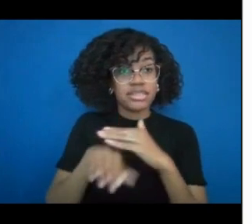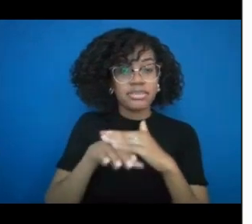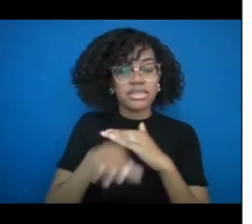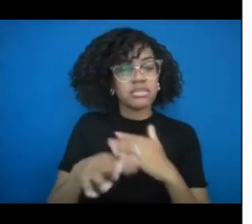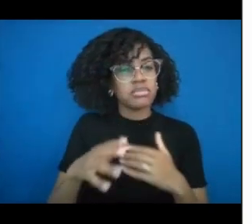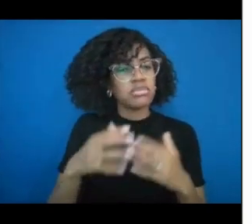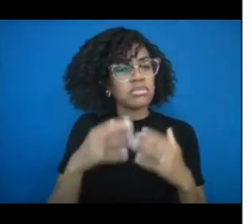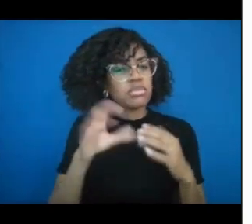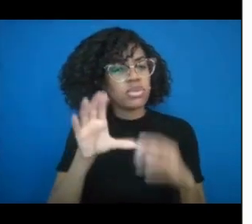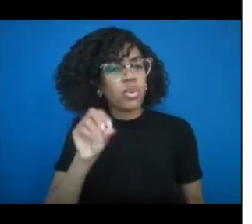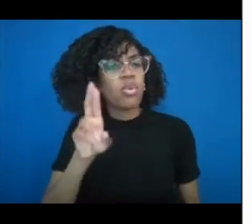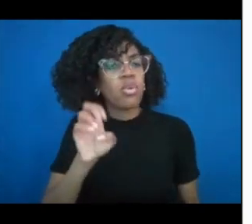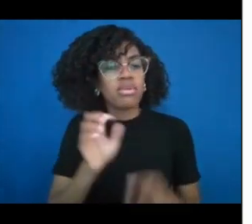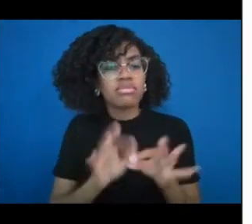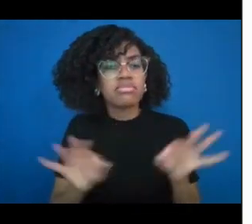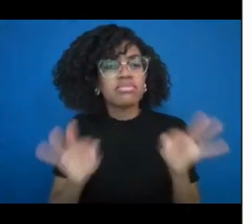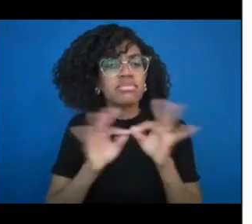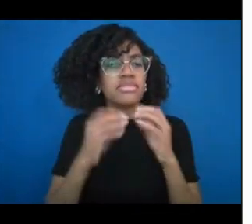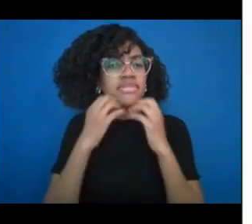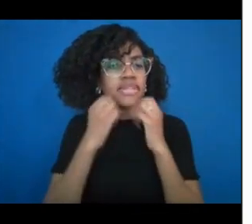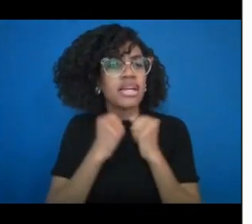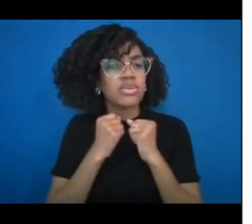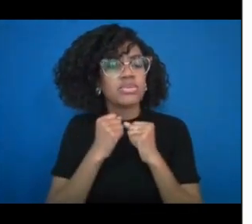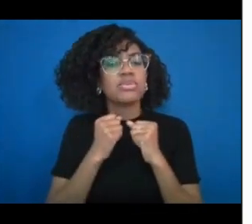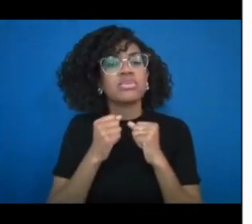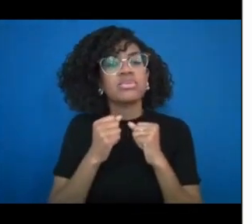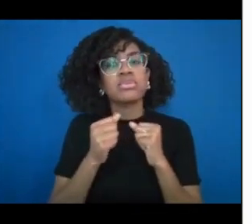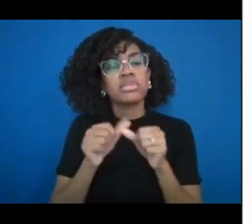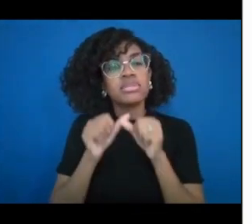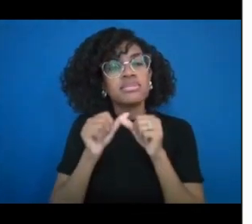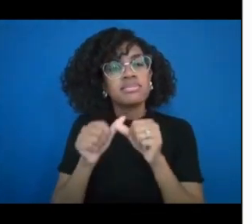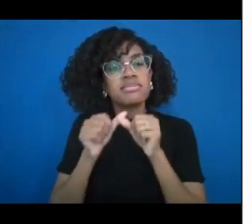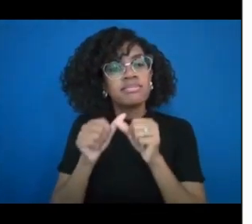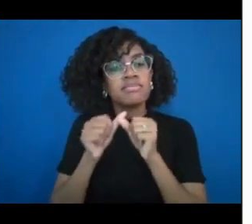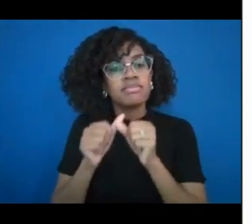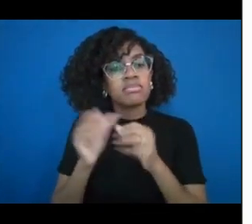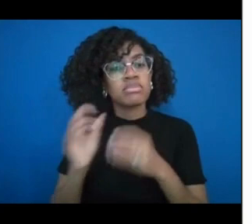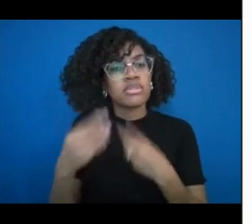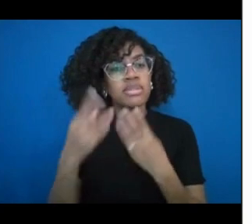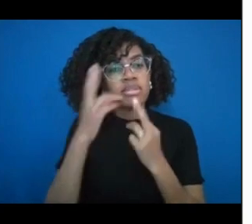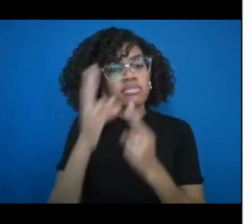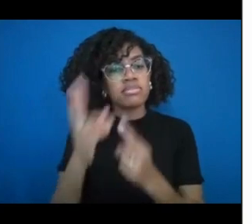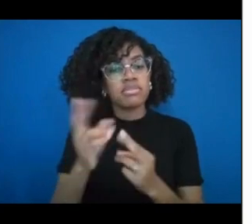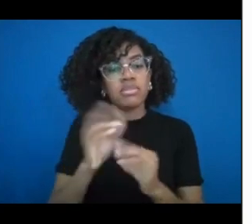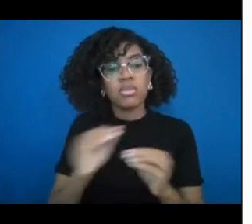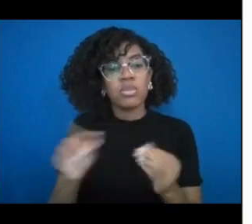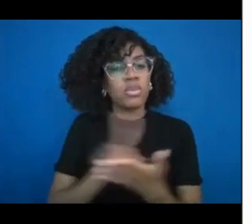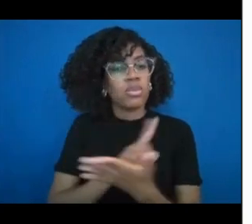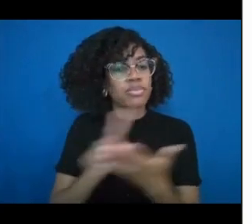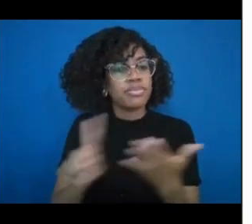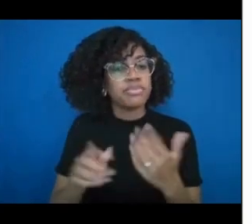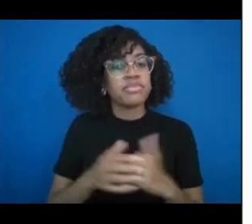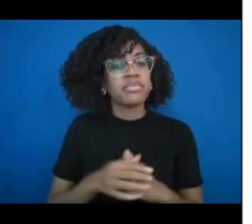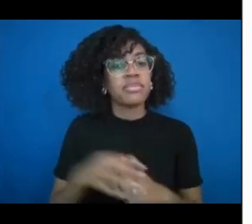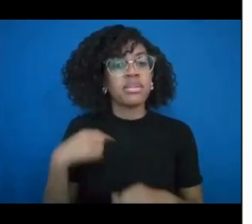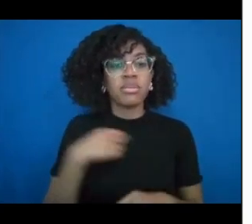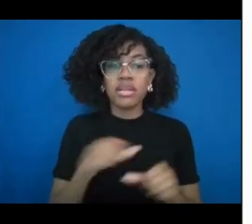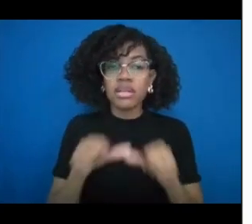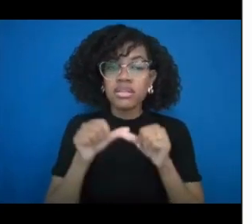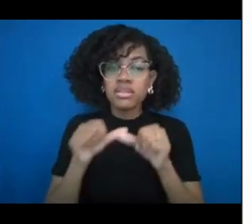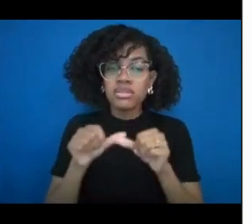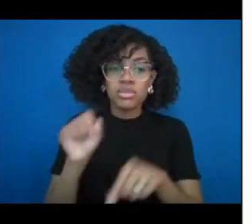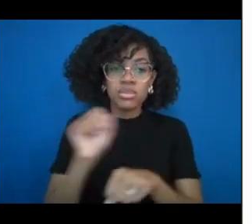We remove systemic barriers to participation from underserved communities and